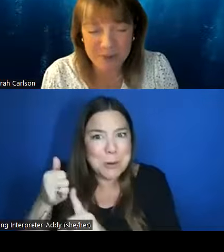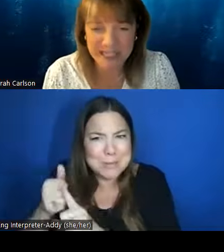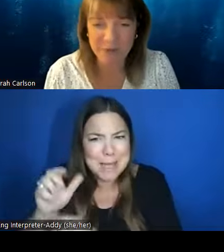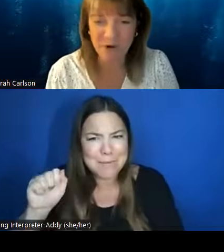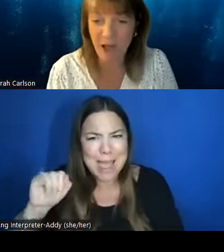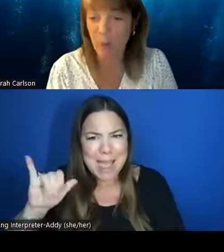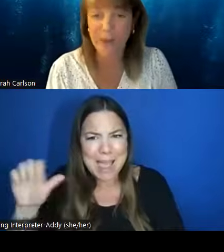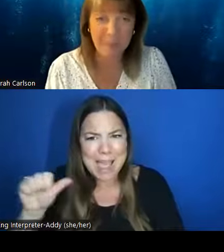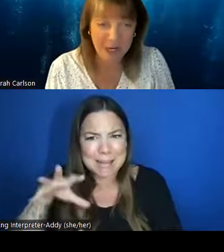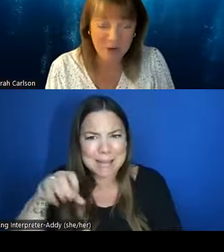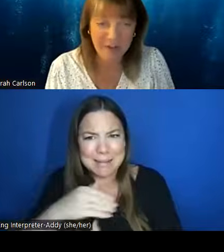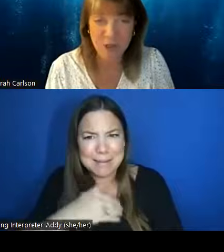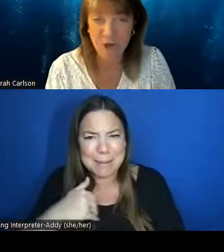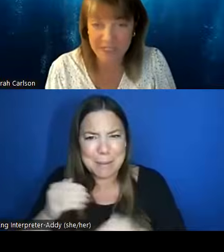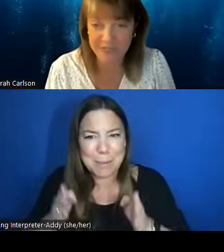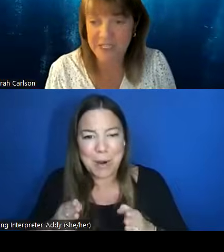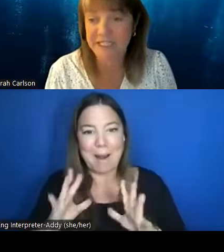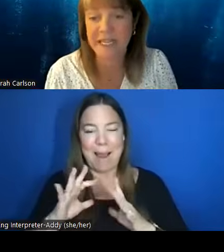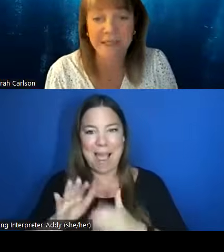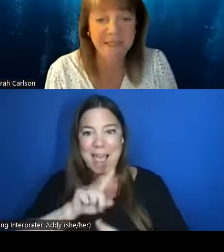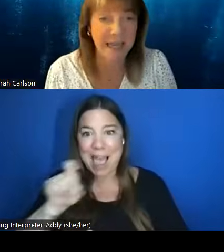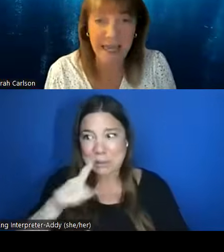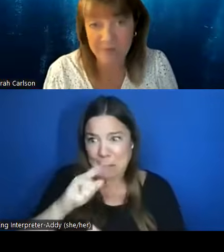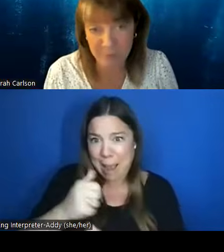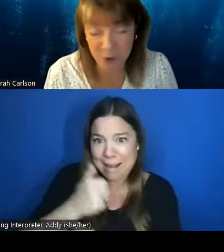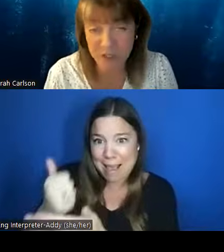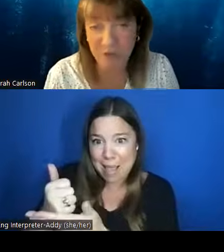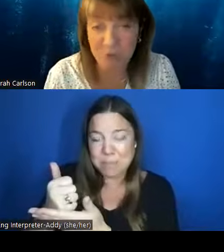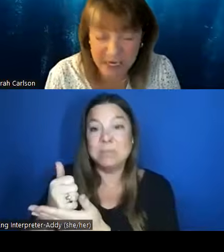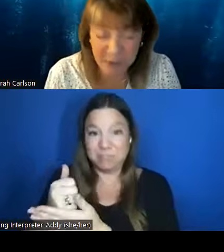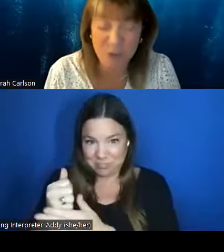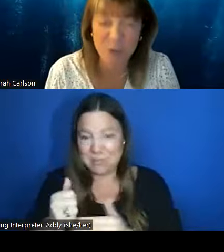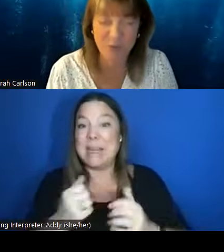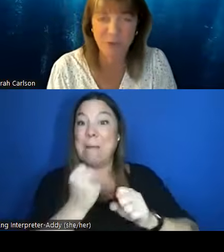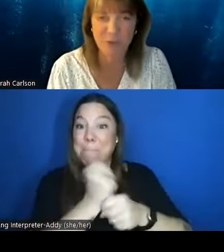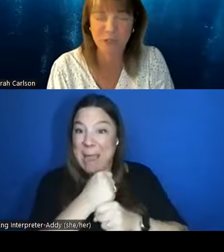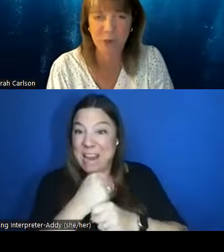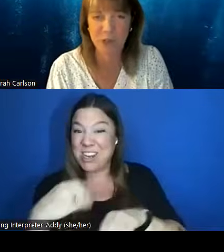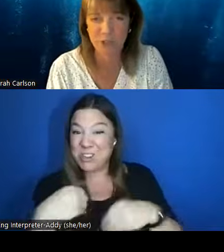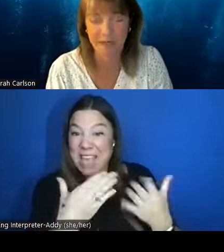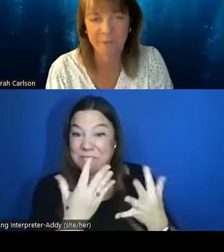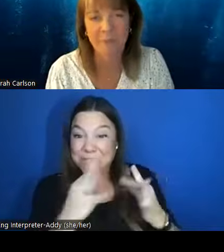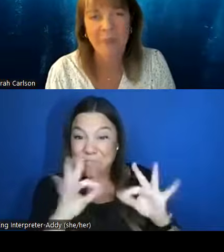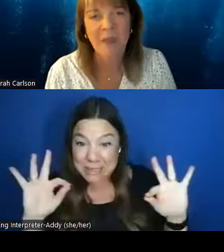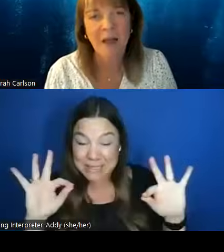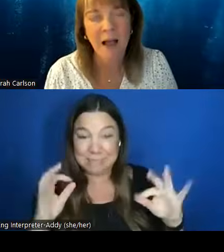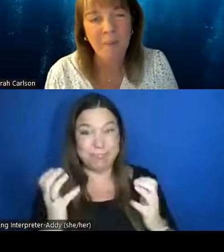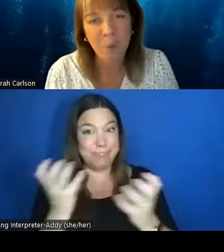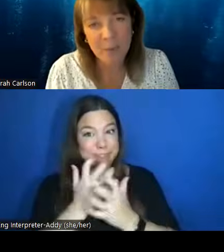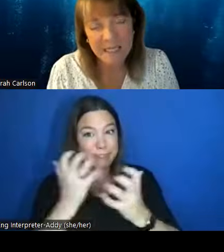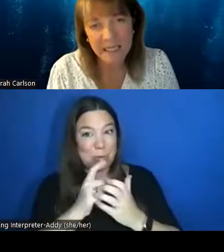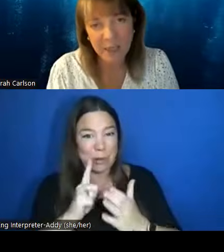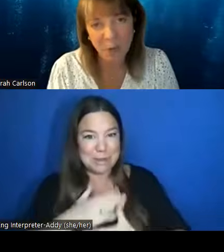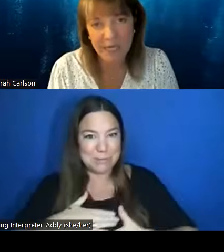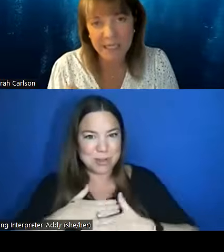to him to ask him for help, he manufactured these lifting slings and gave them to us for free, which was much appreciated. But